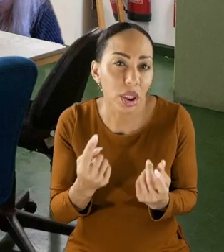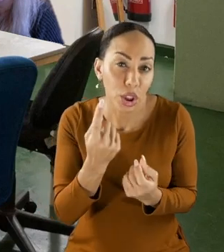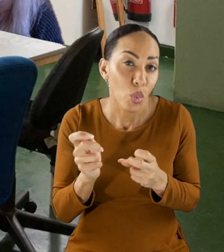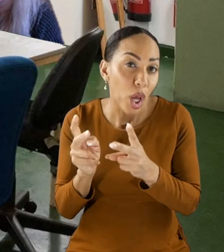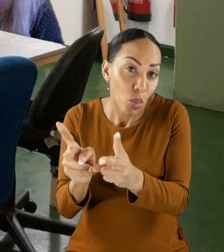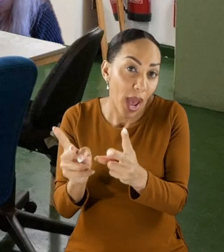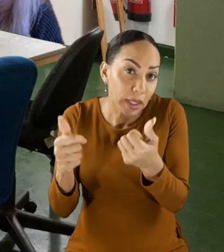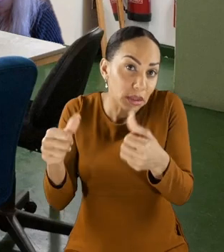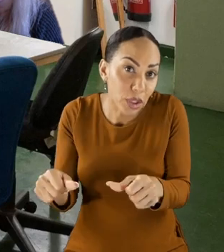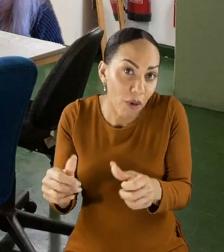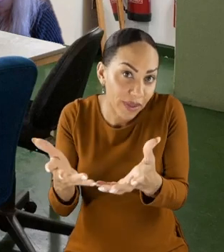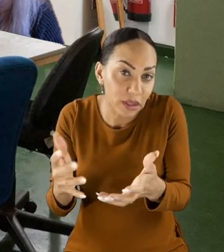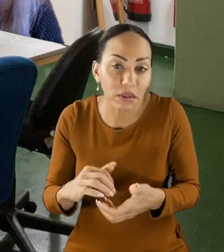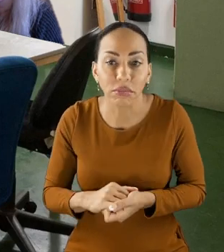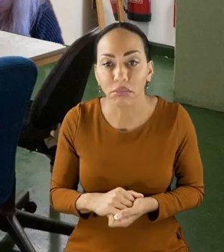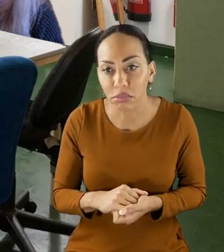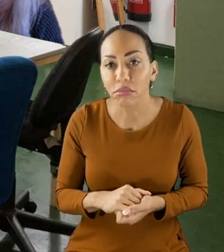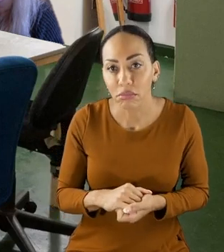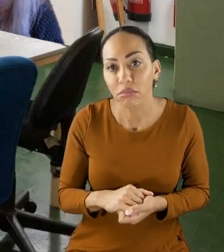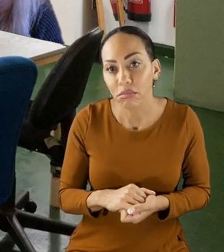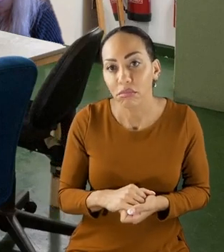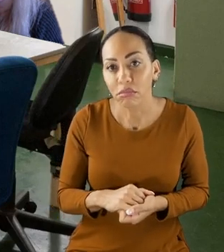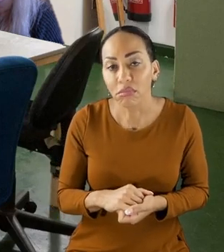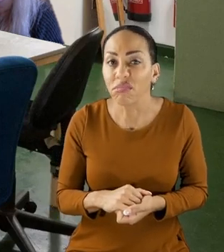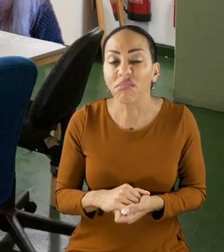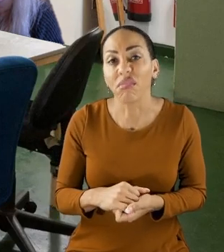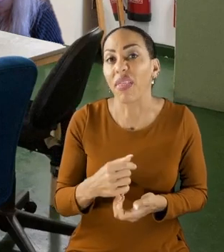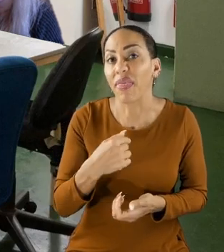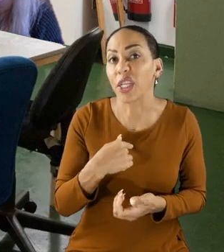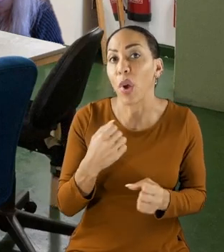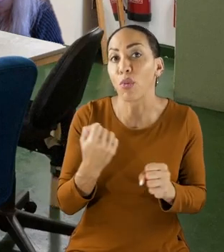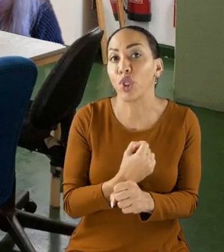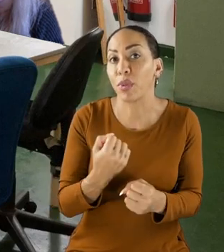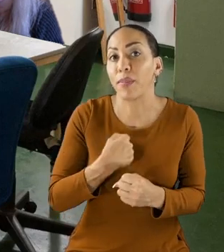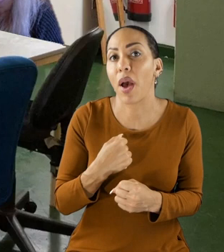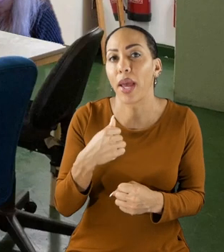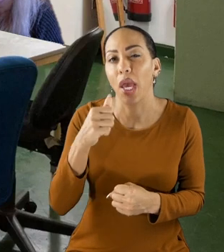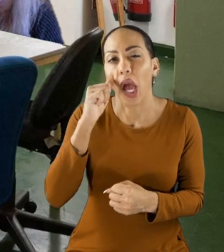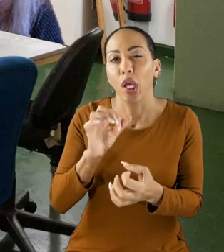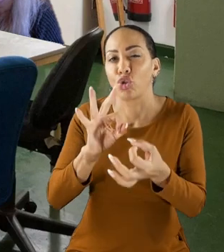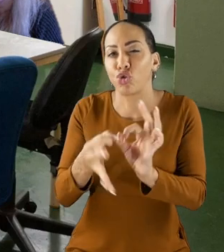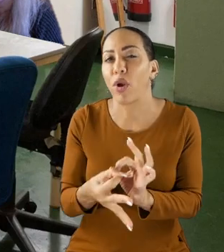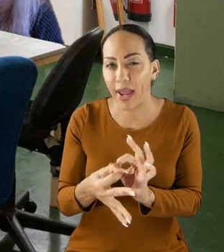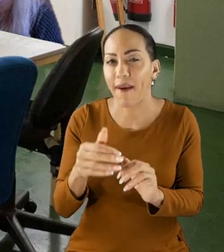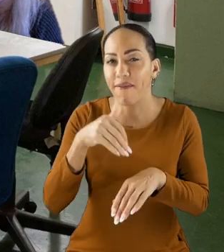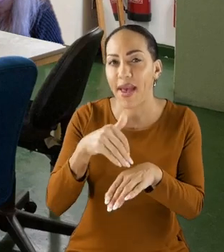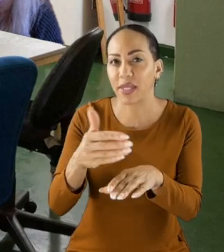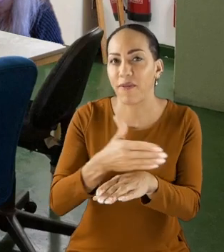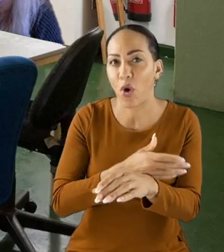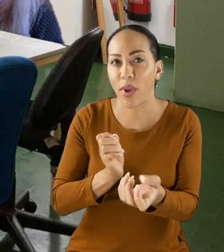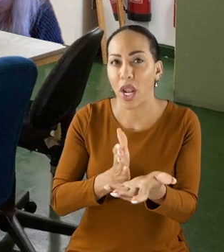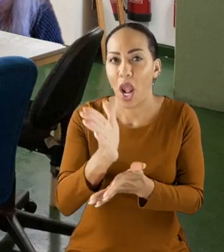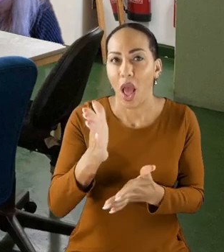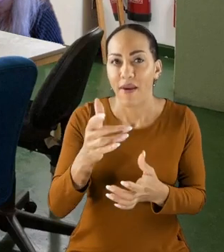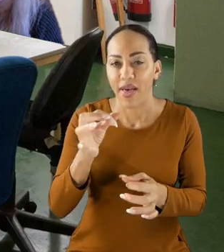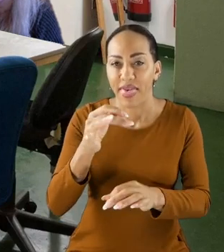So that's one way to look at it, and it's certainly how I was doing all my kind of trick effects in live theatre.